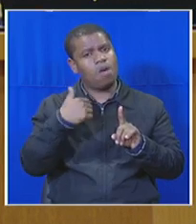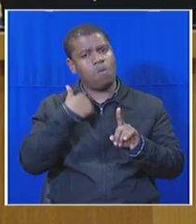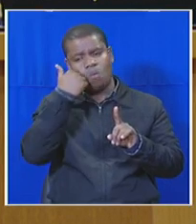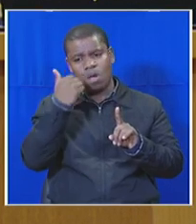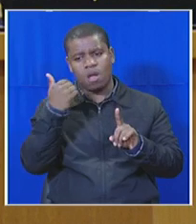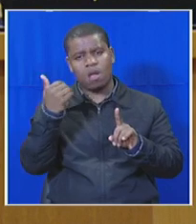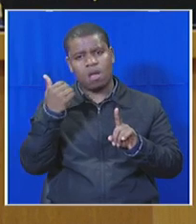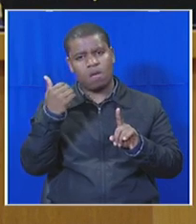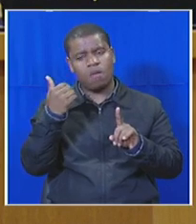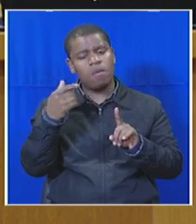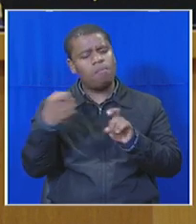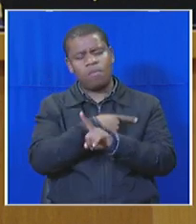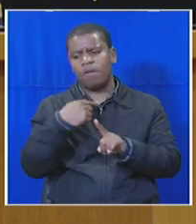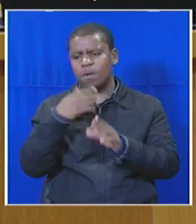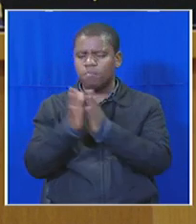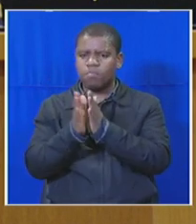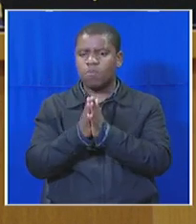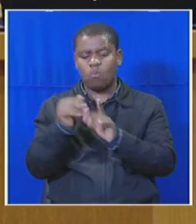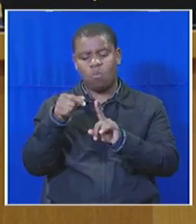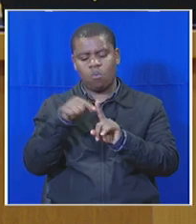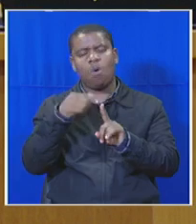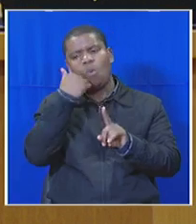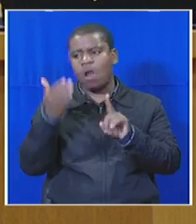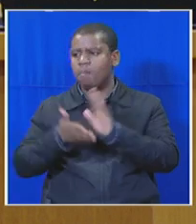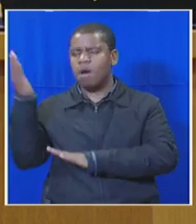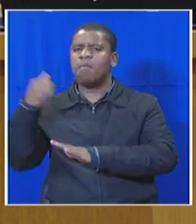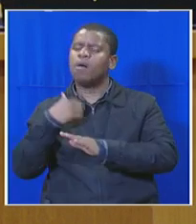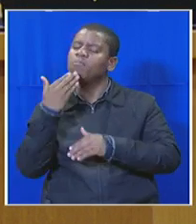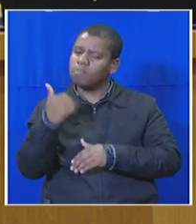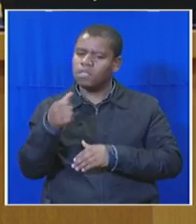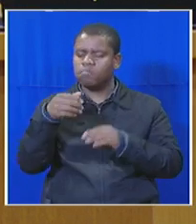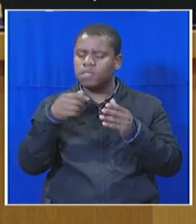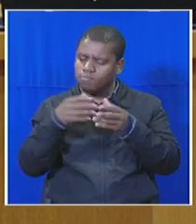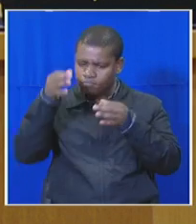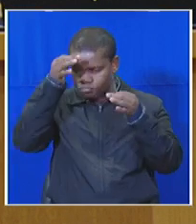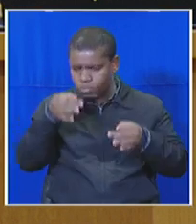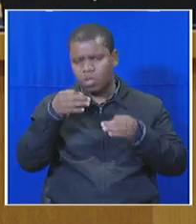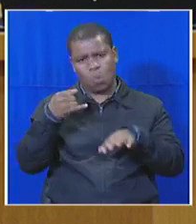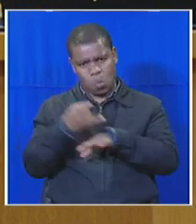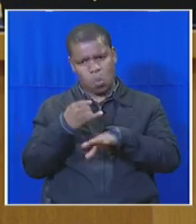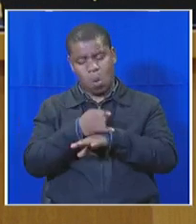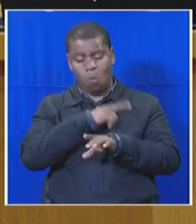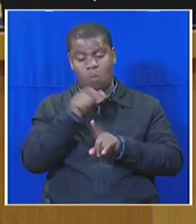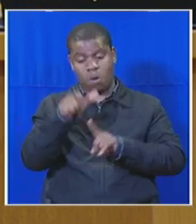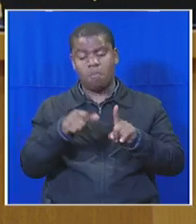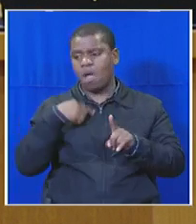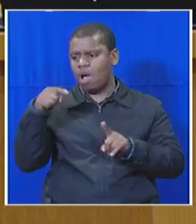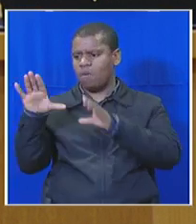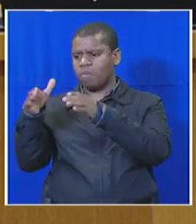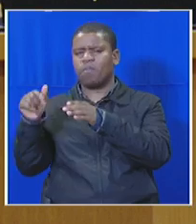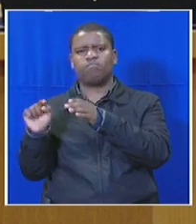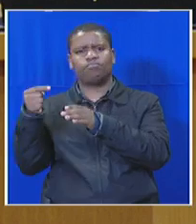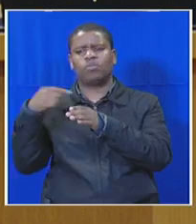a ruling in his absence. I would ask that you apply your mind to make a ruling. When members of the opposition say things that require